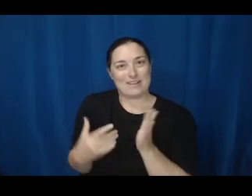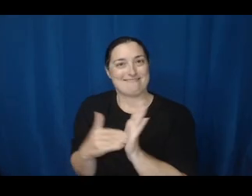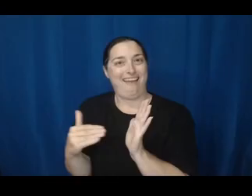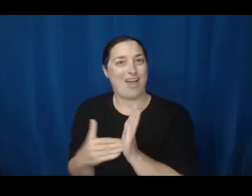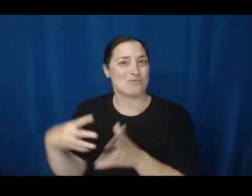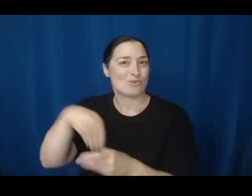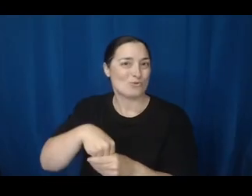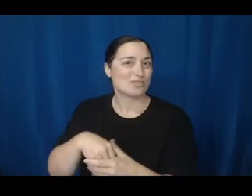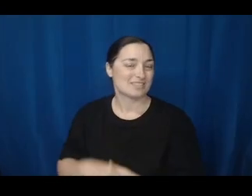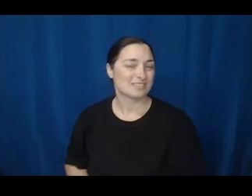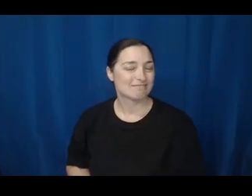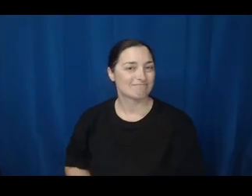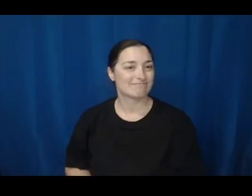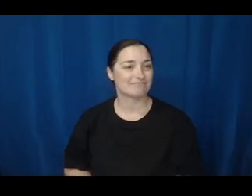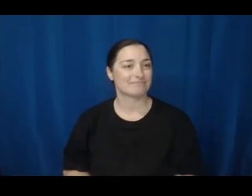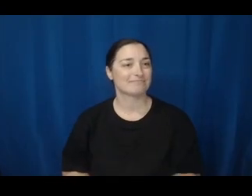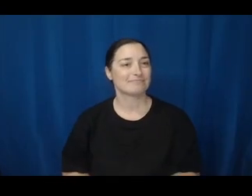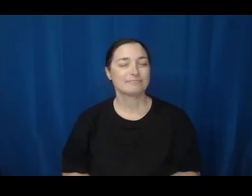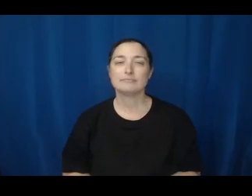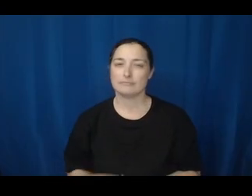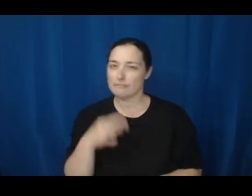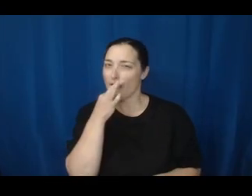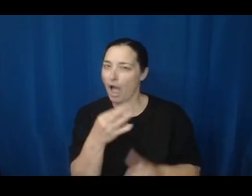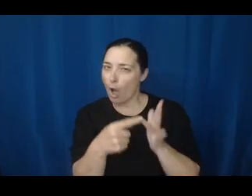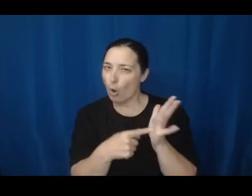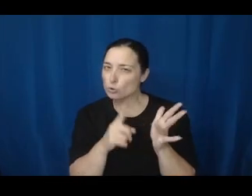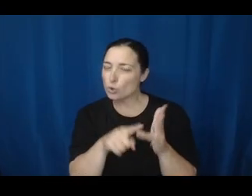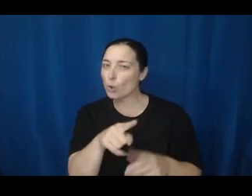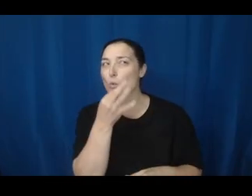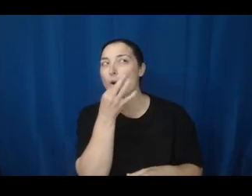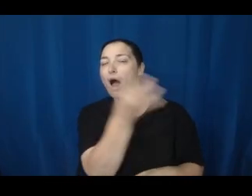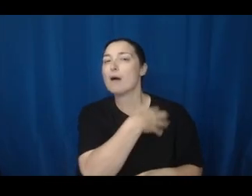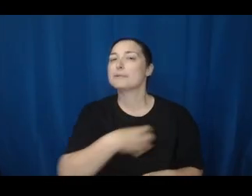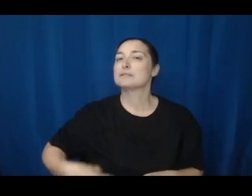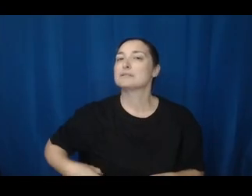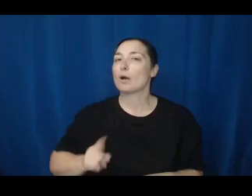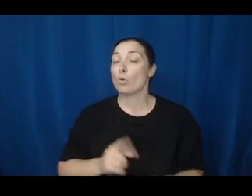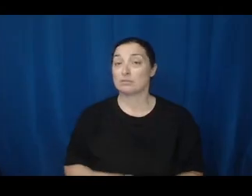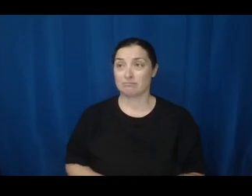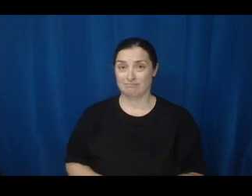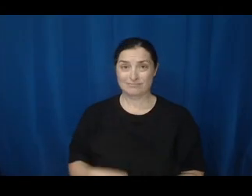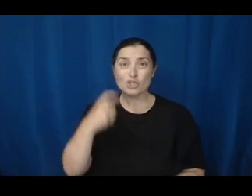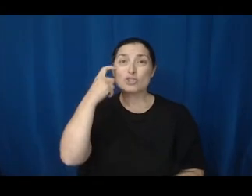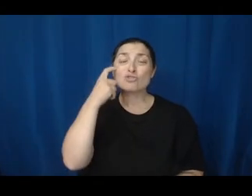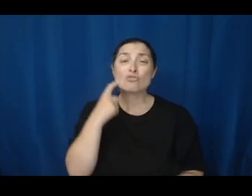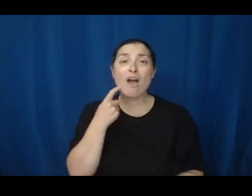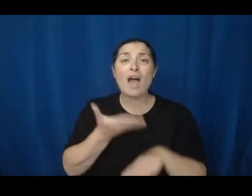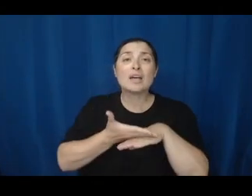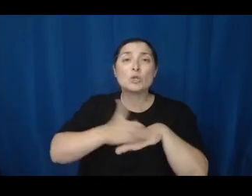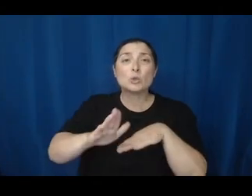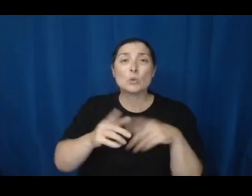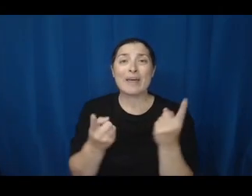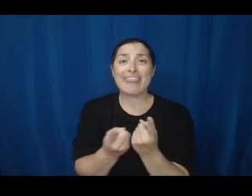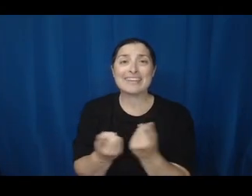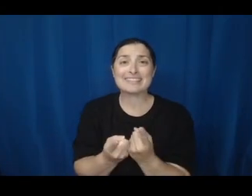ways. Otto, what's your wish to the minister? Try new things, like Like